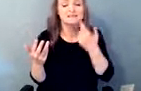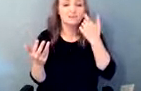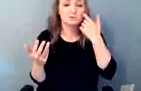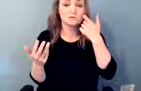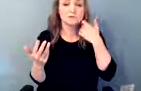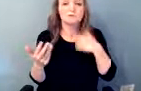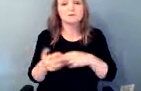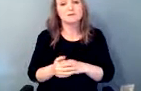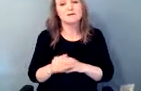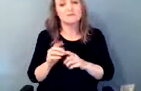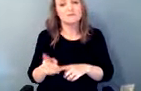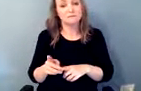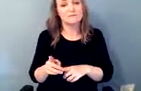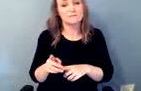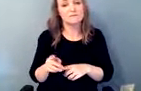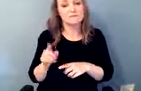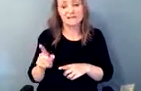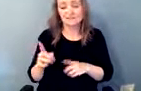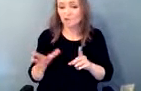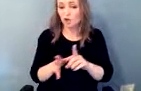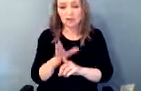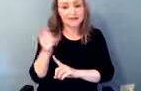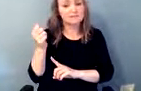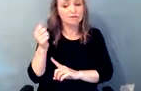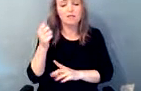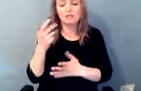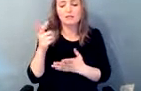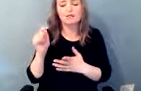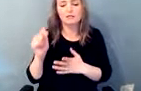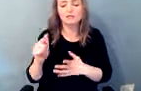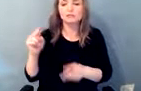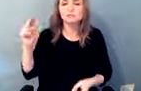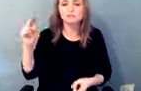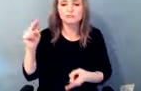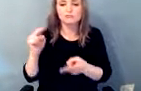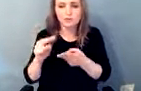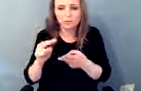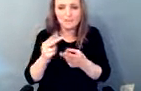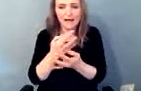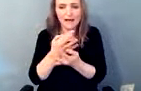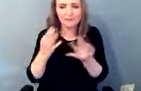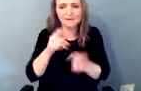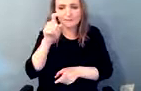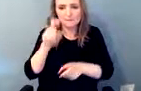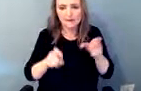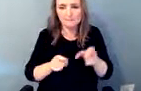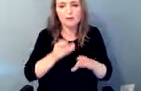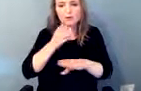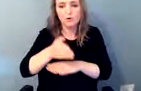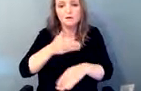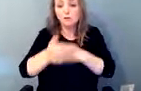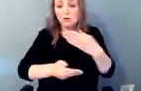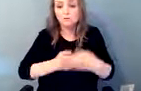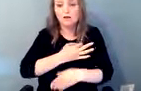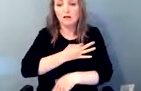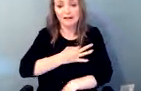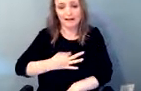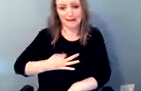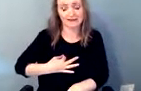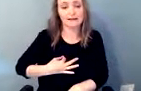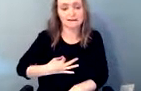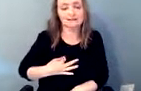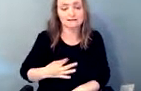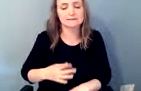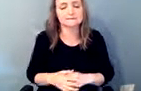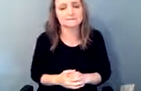with patients and extremely successful in trying to reduce the numbers going through the potential